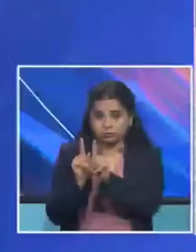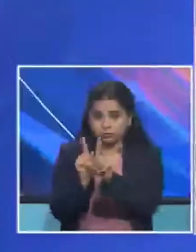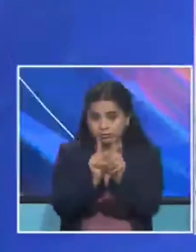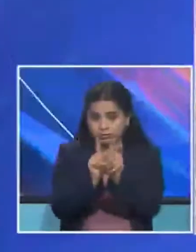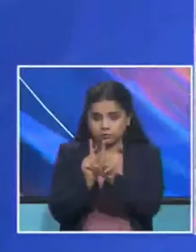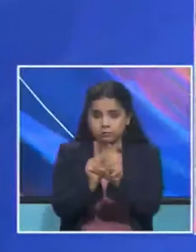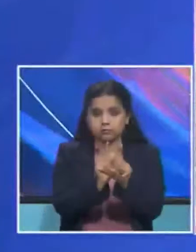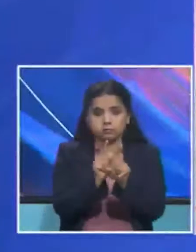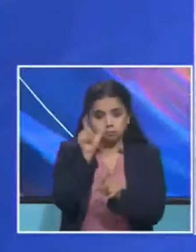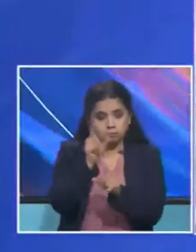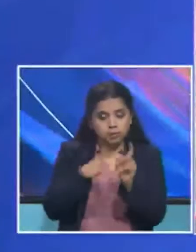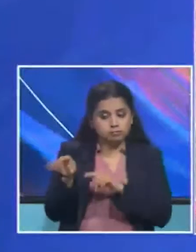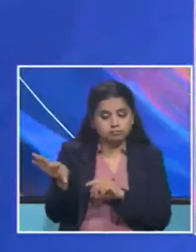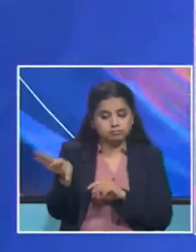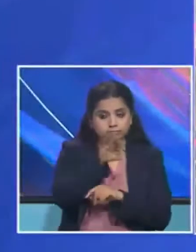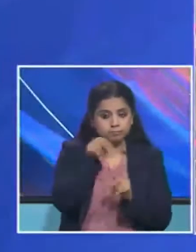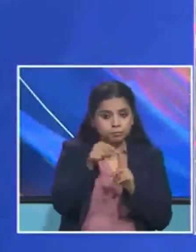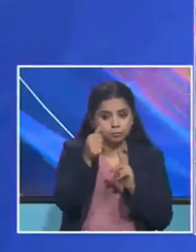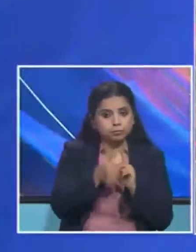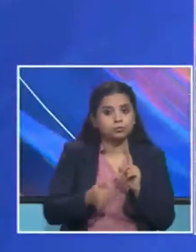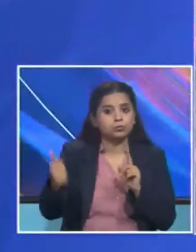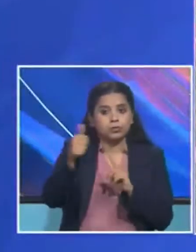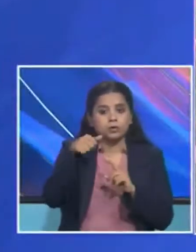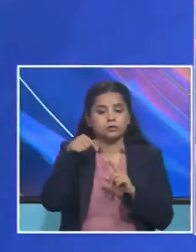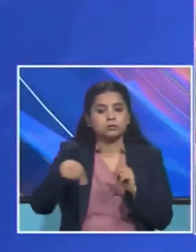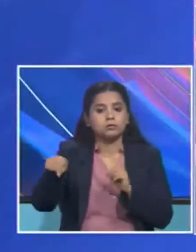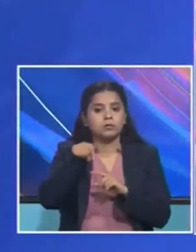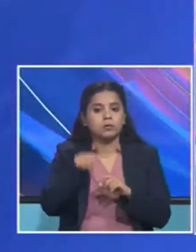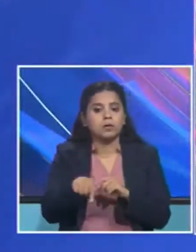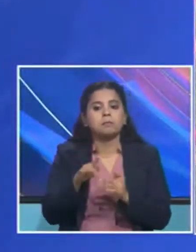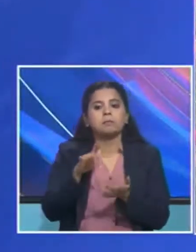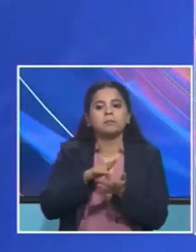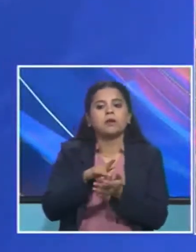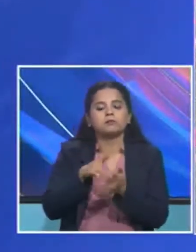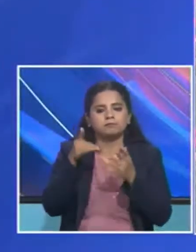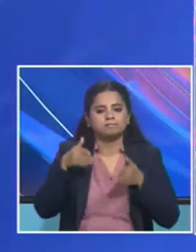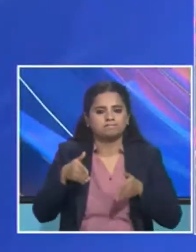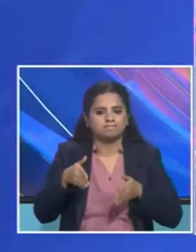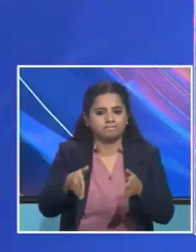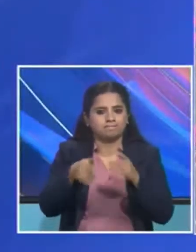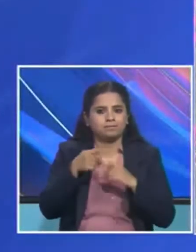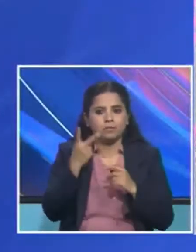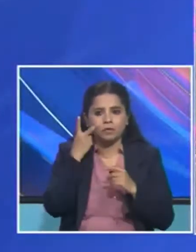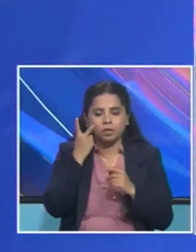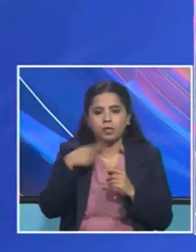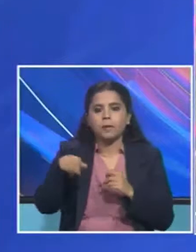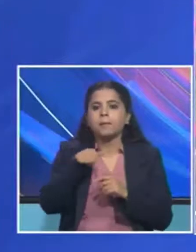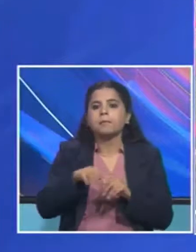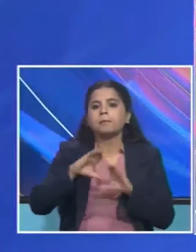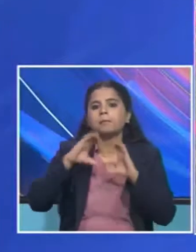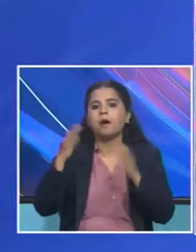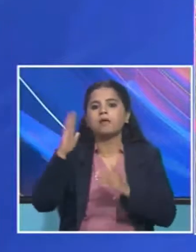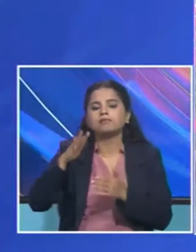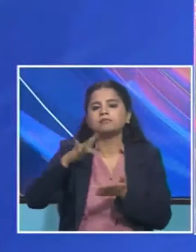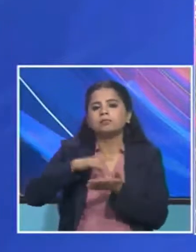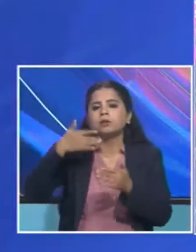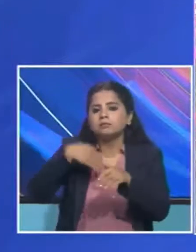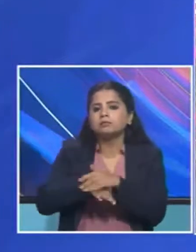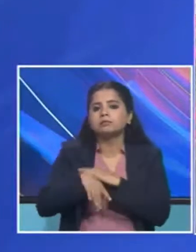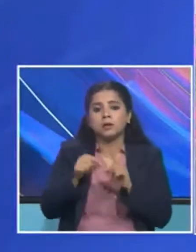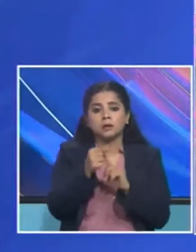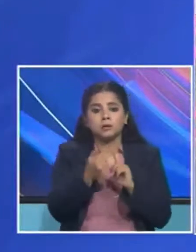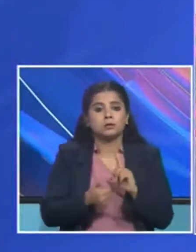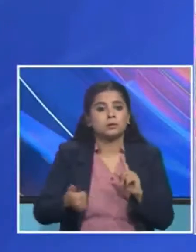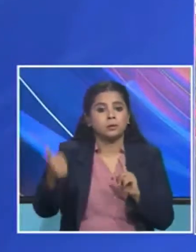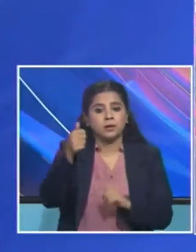President-elect from the Rashtrapati Bhavan to the Parliament premises, wherein, in the iconic Central Hall of Parliament, the President-elect